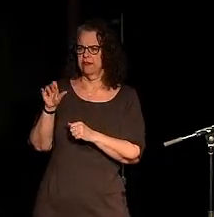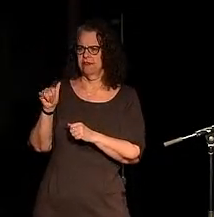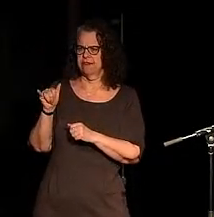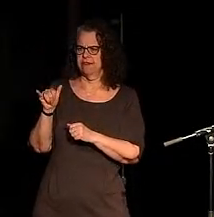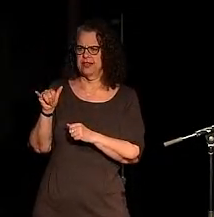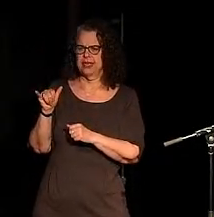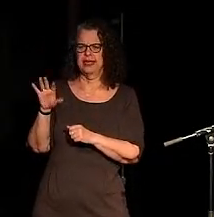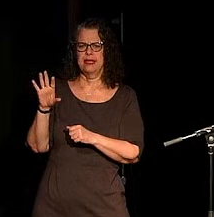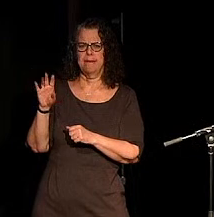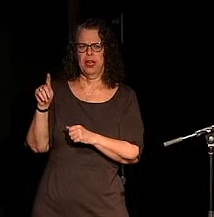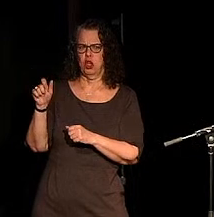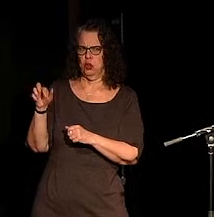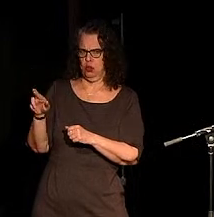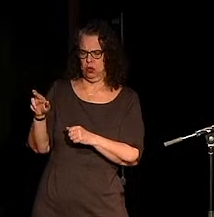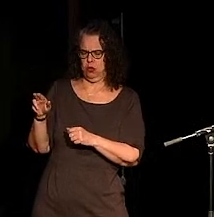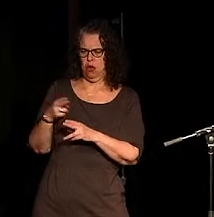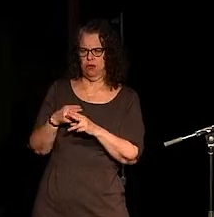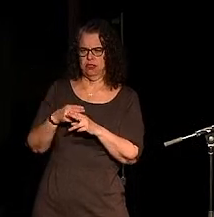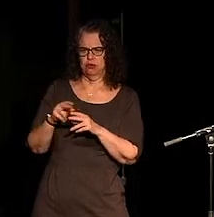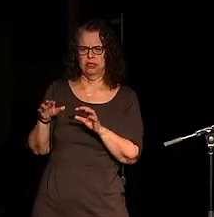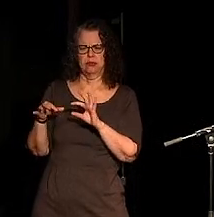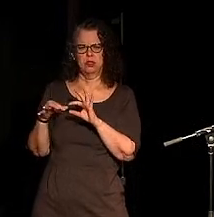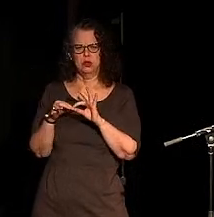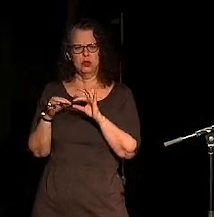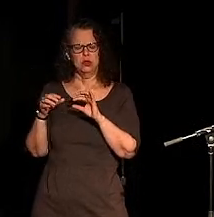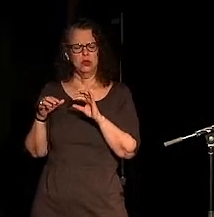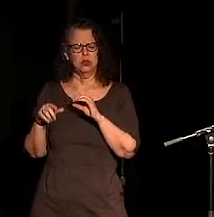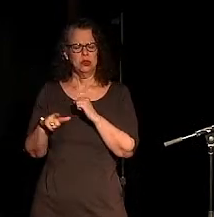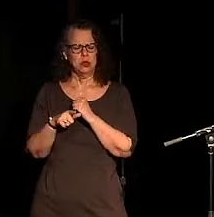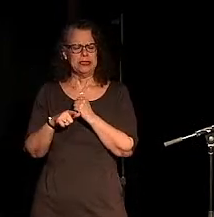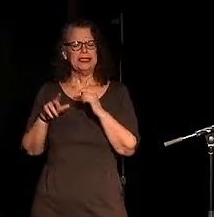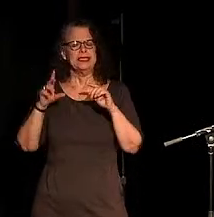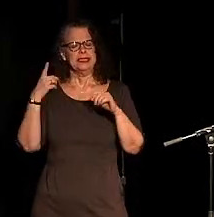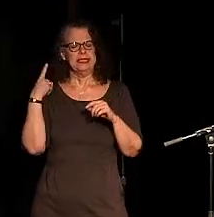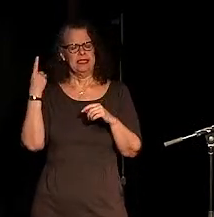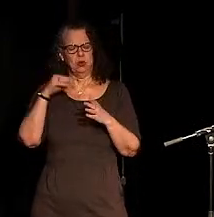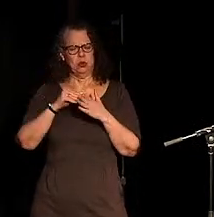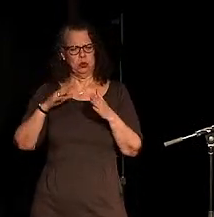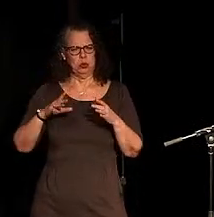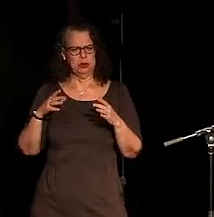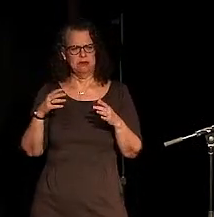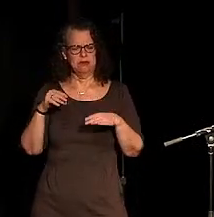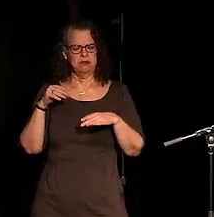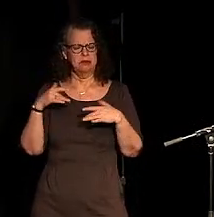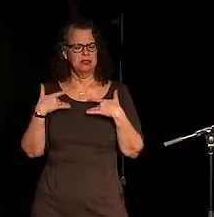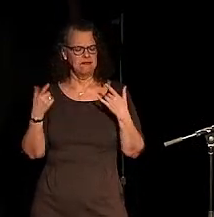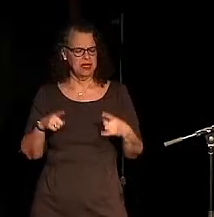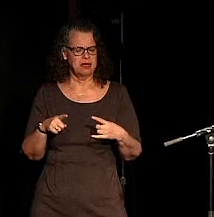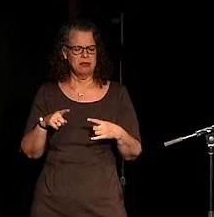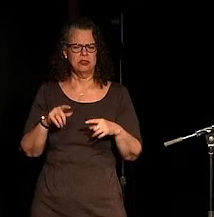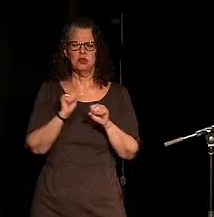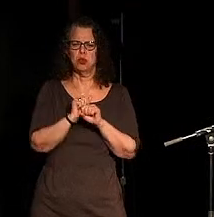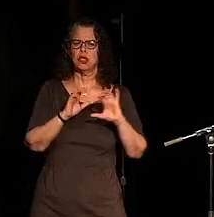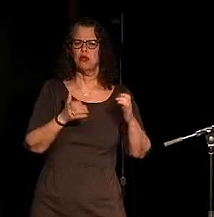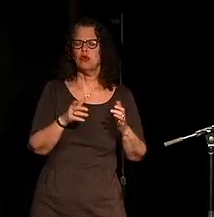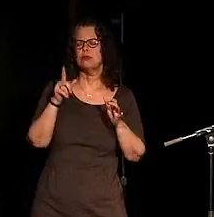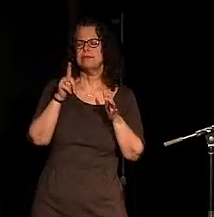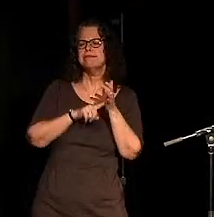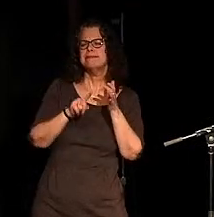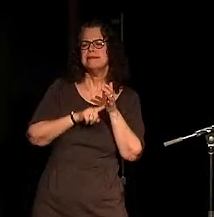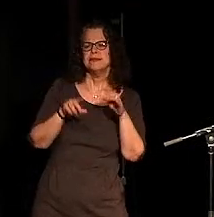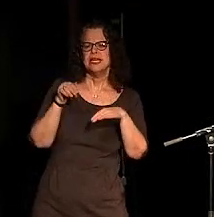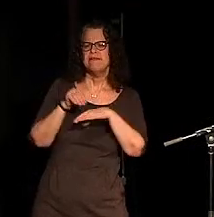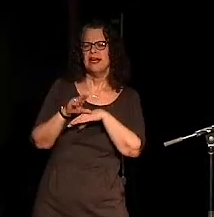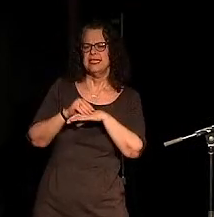out there. There she is. Our interim associate dean for student affairs, a working group that's looking into advising at LaGuardia. First question,